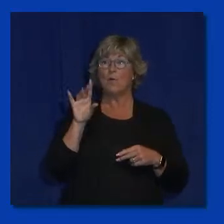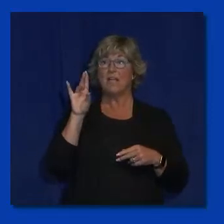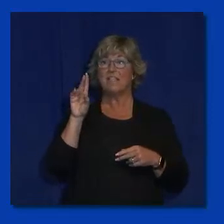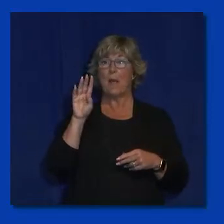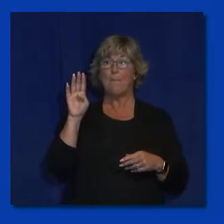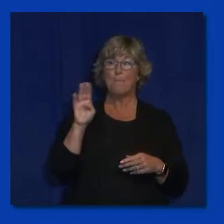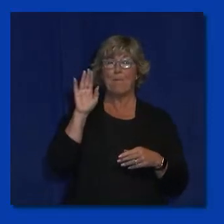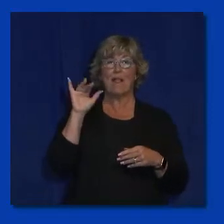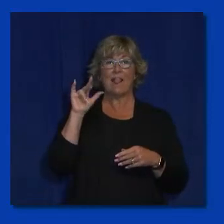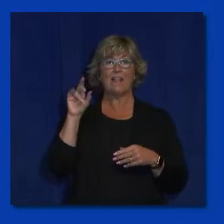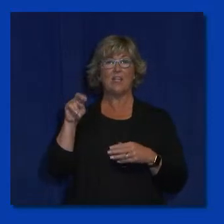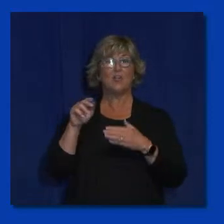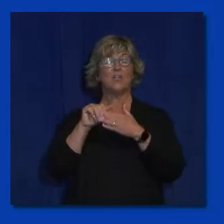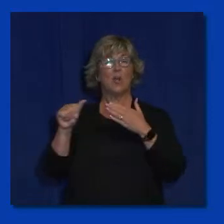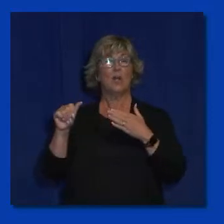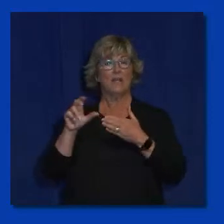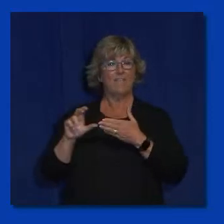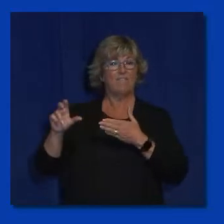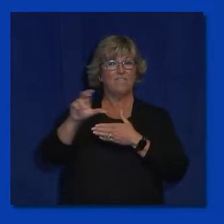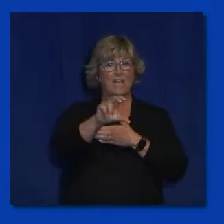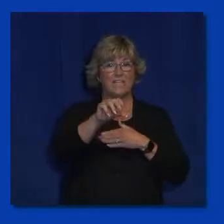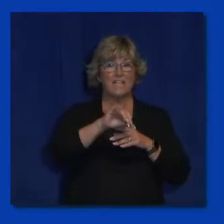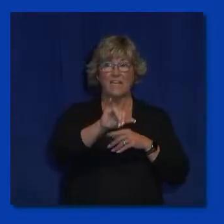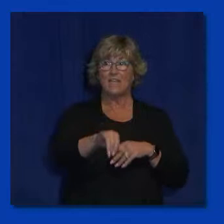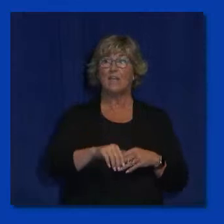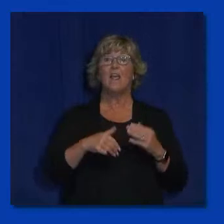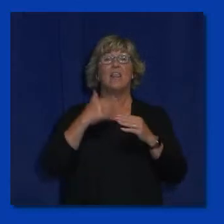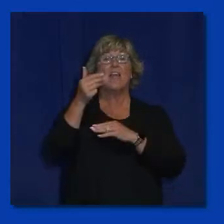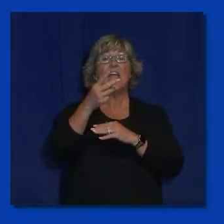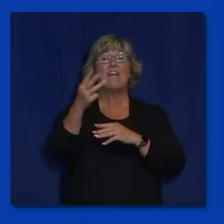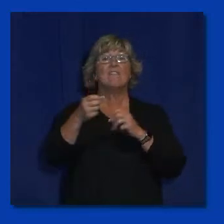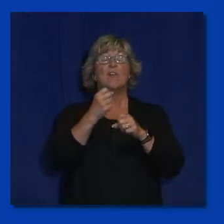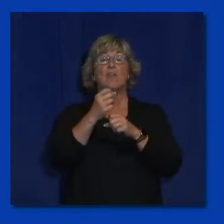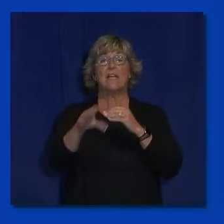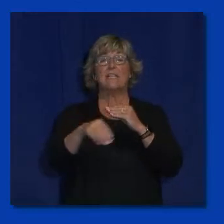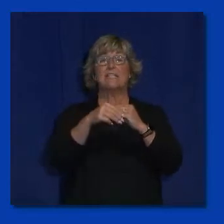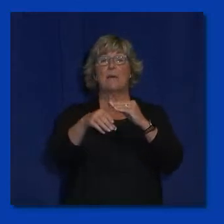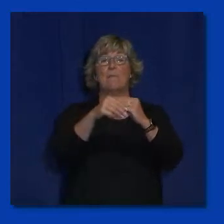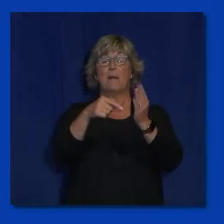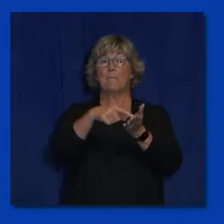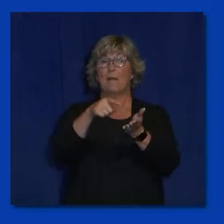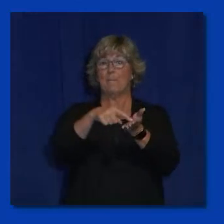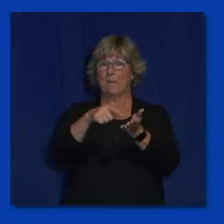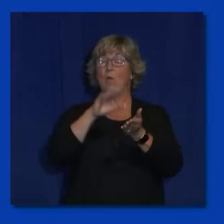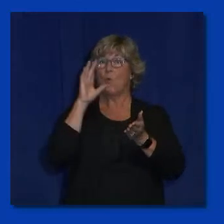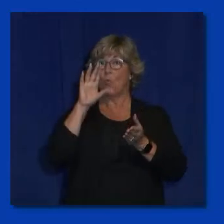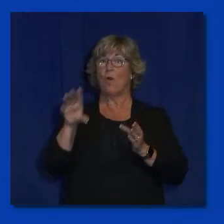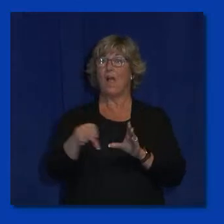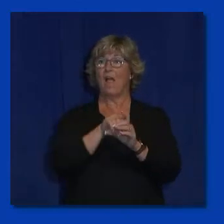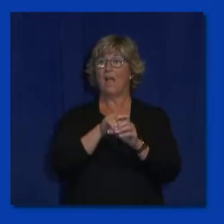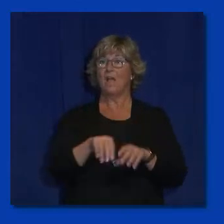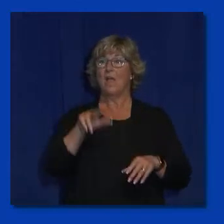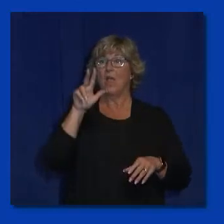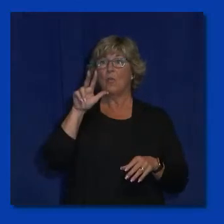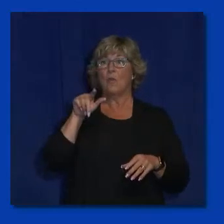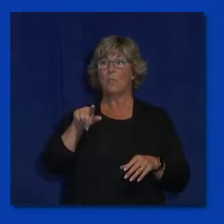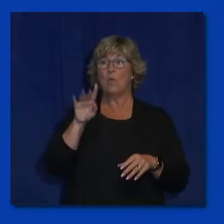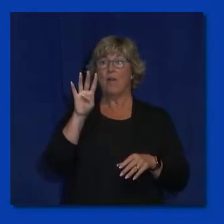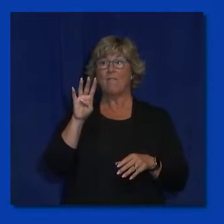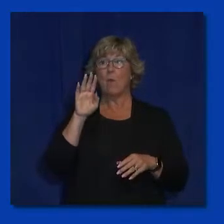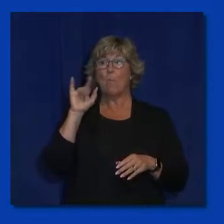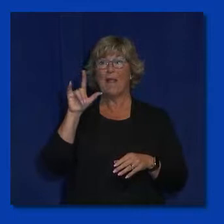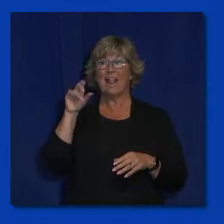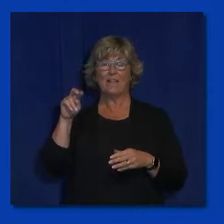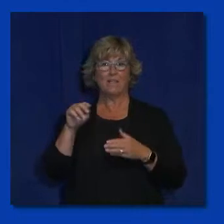has been invested in this space. The next few years, supplemental payments will be made, $3.4 billion this